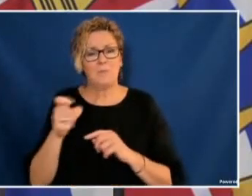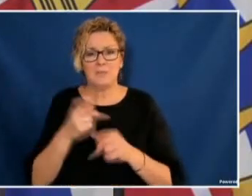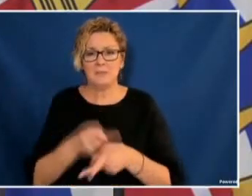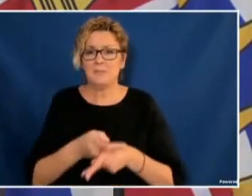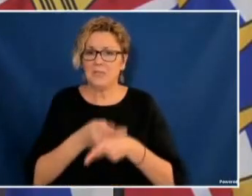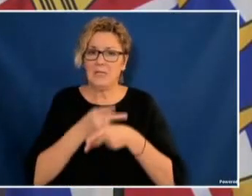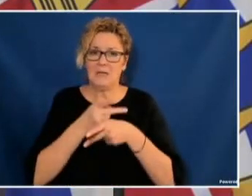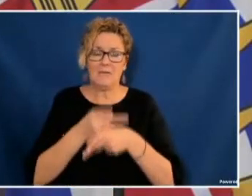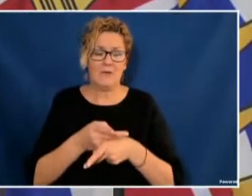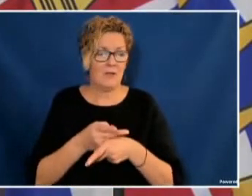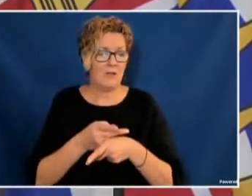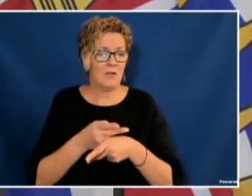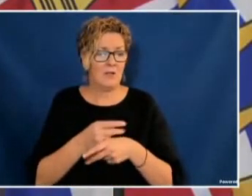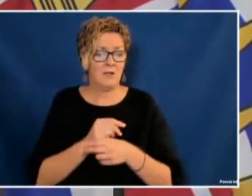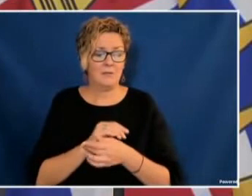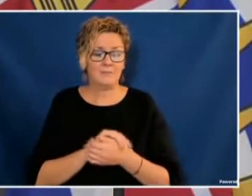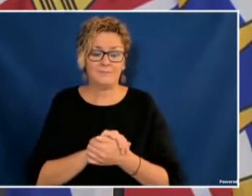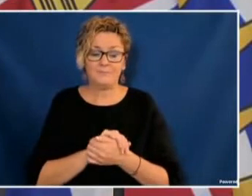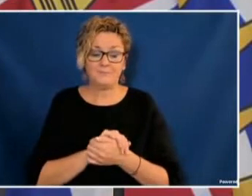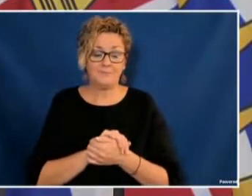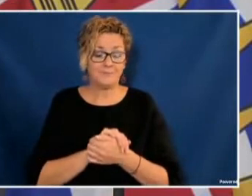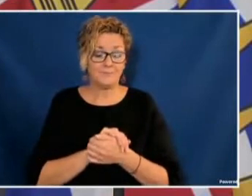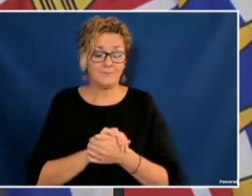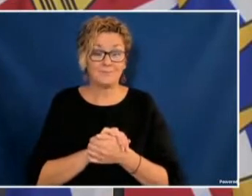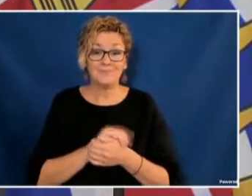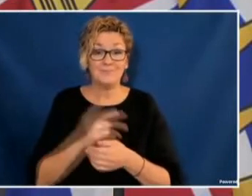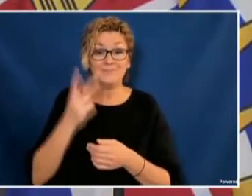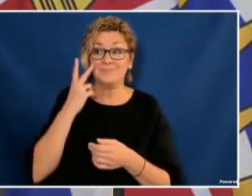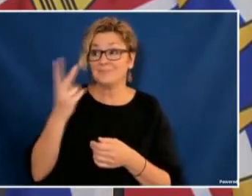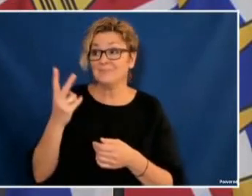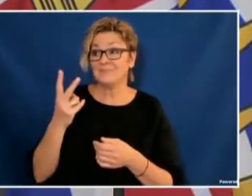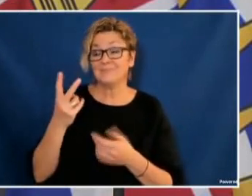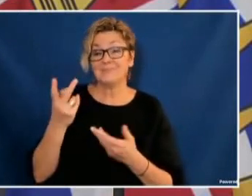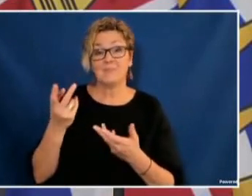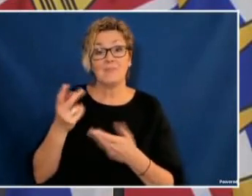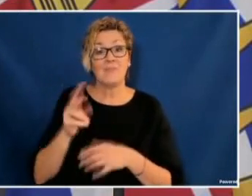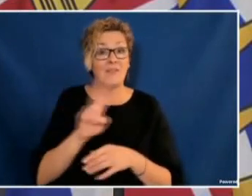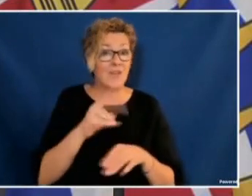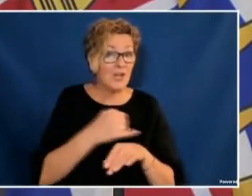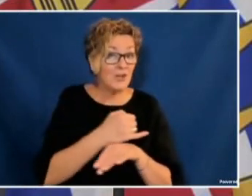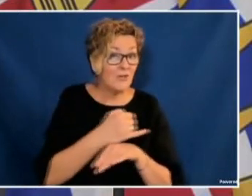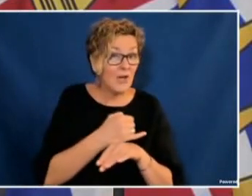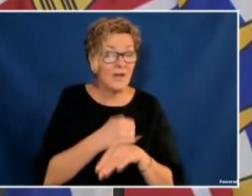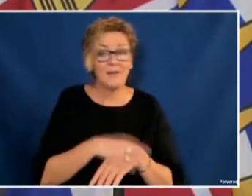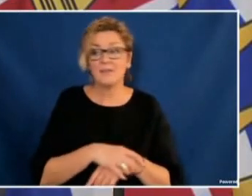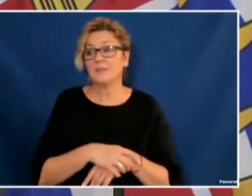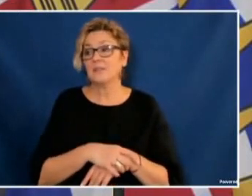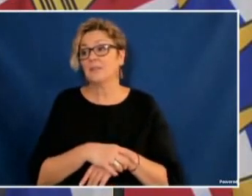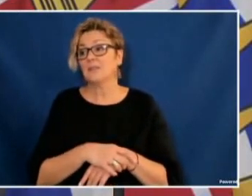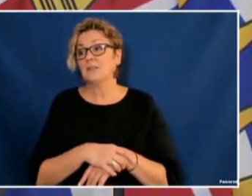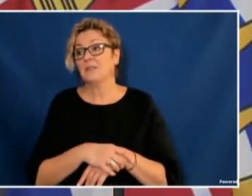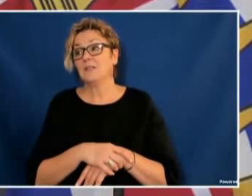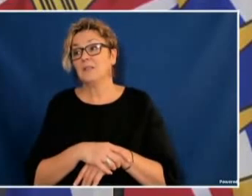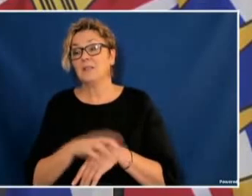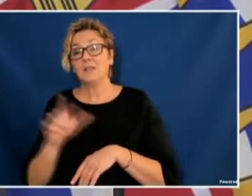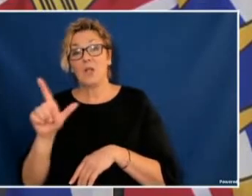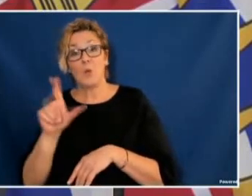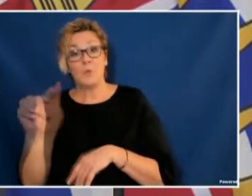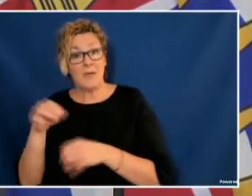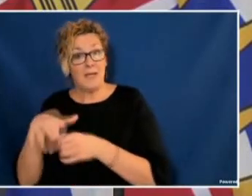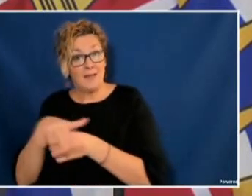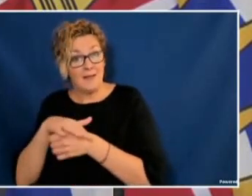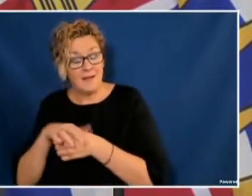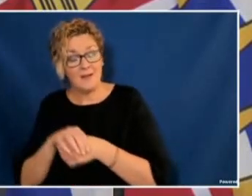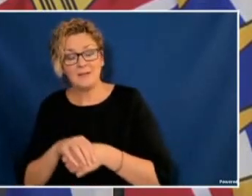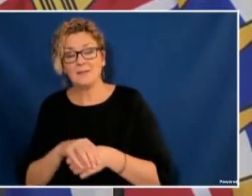Hi there, Dr. Henry and Minister Dix. I just wanted to ask you how concerned you are about parents now planning to